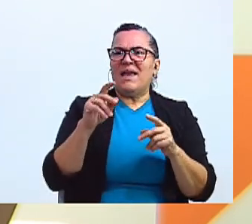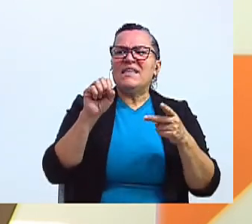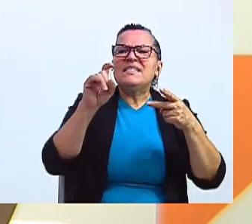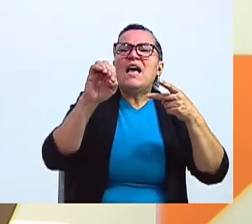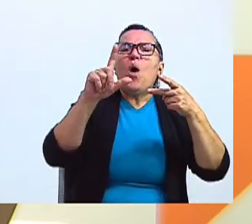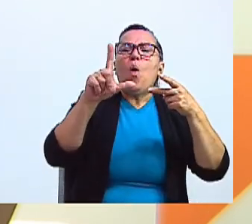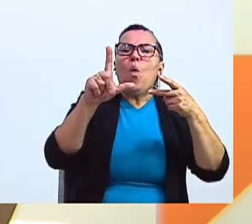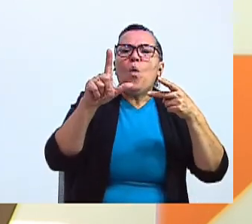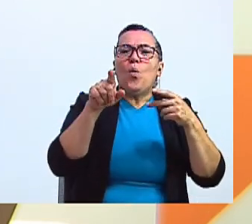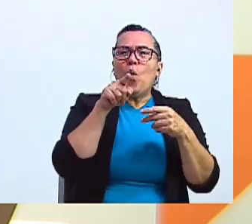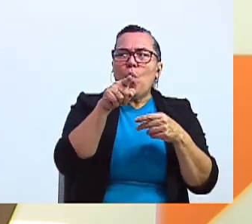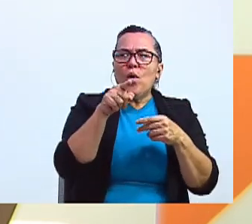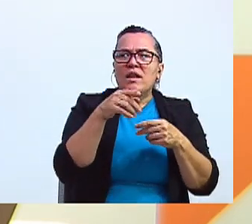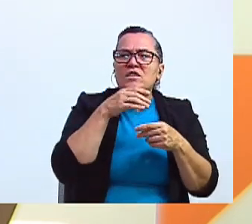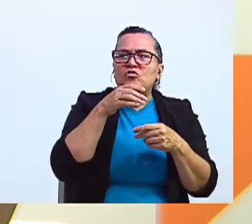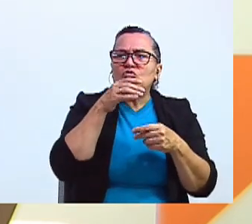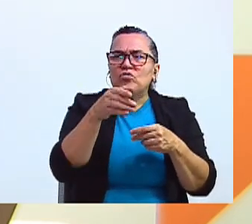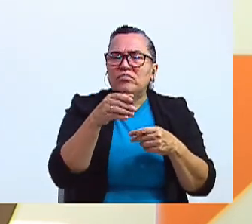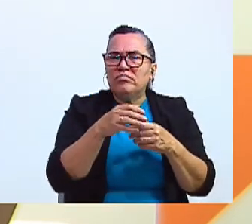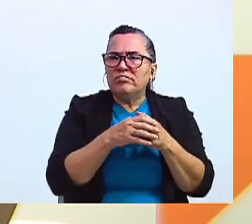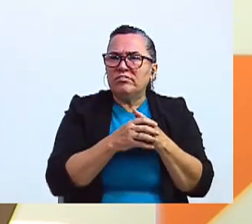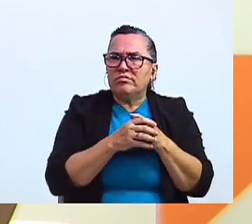me one of your advices, please.